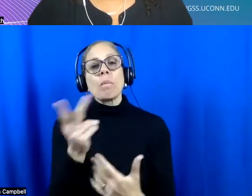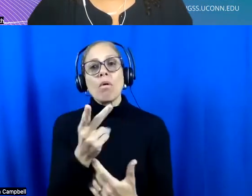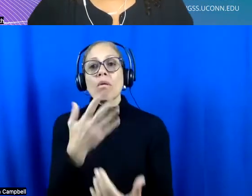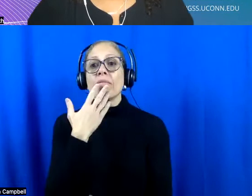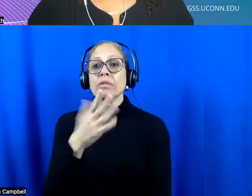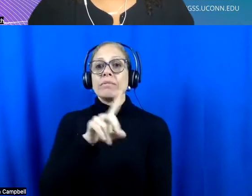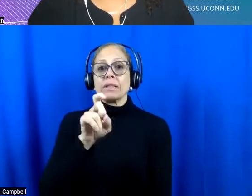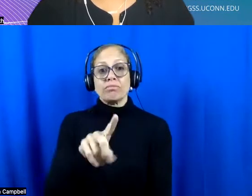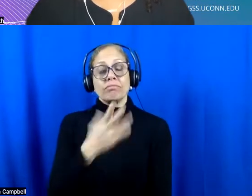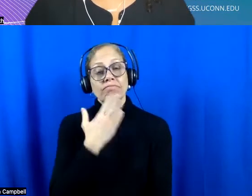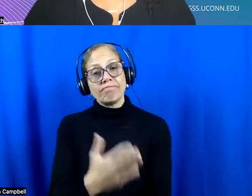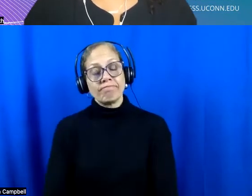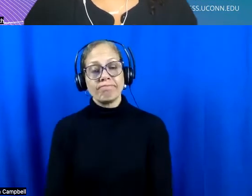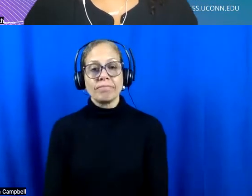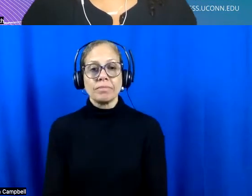that question.